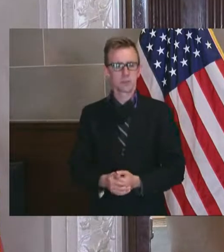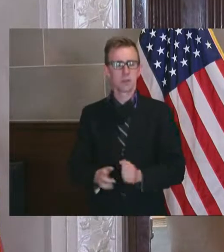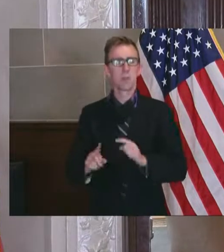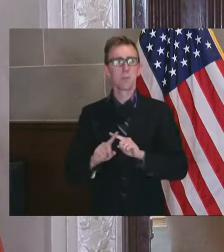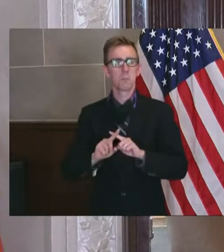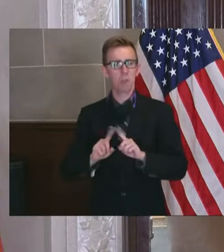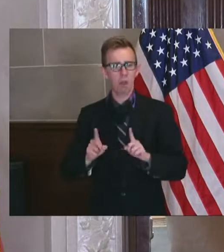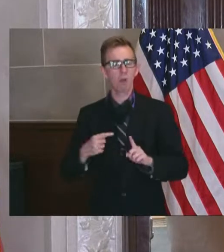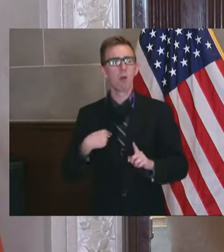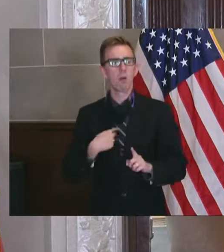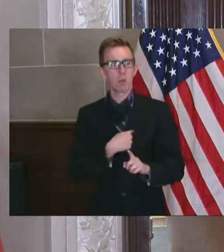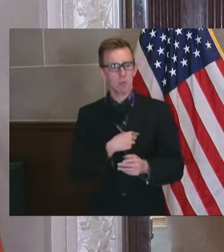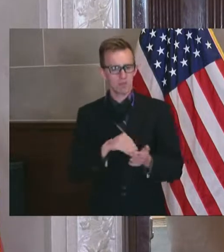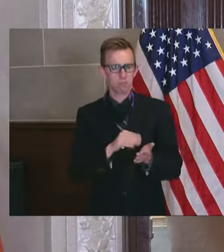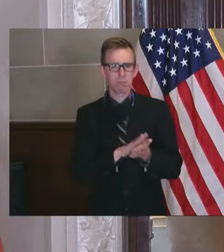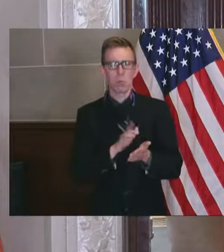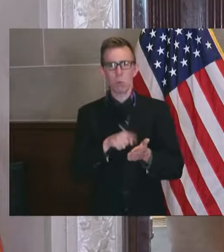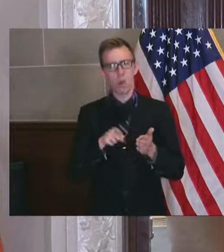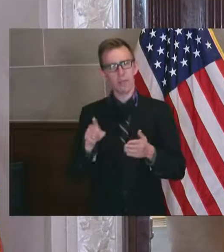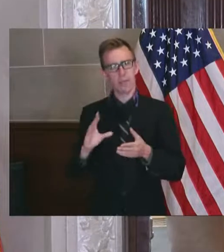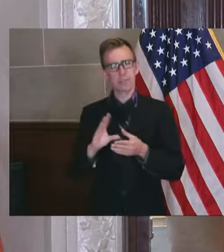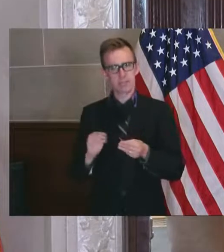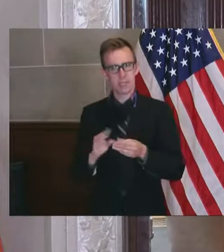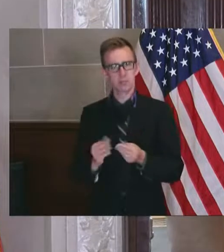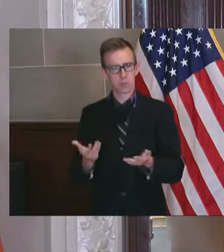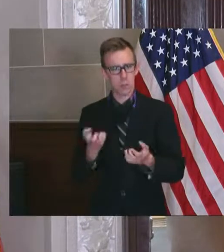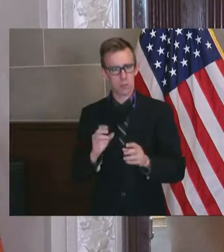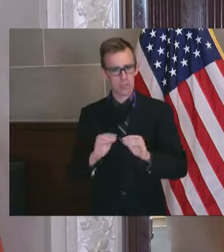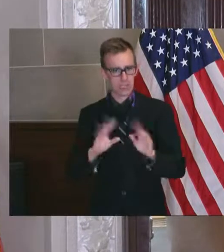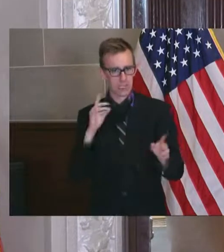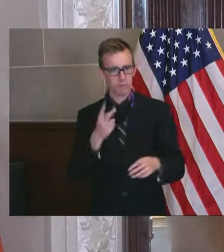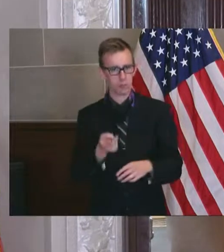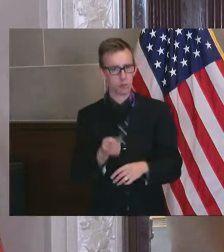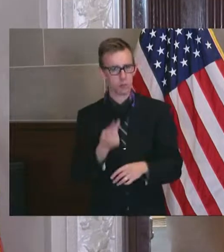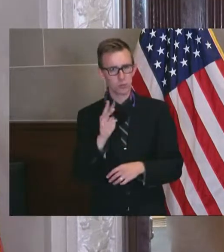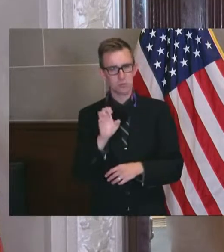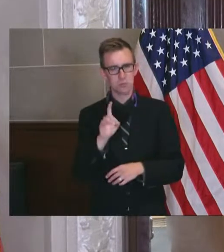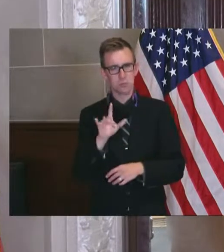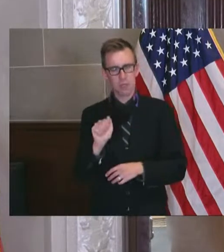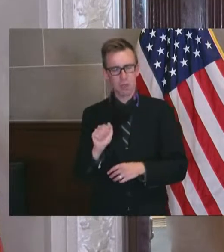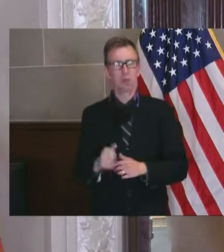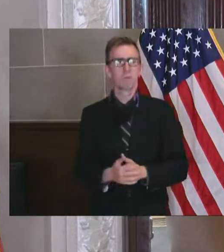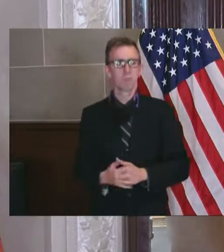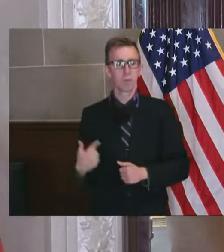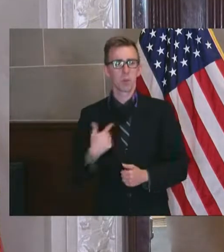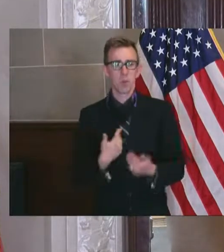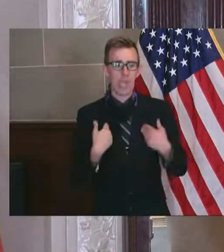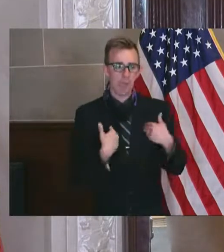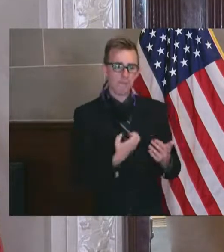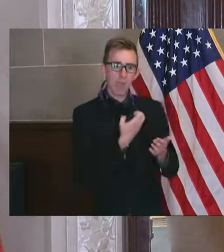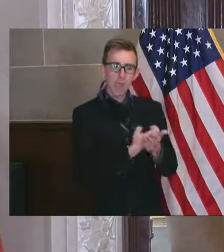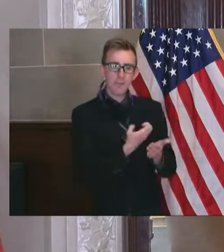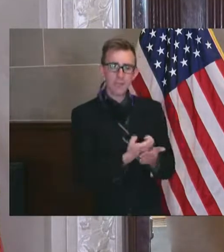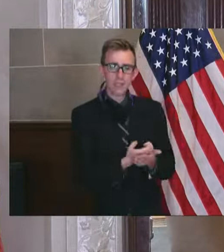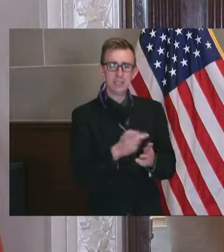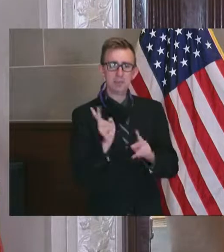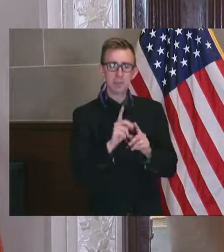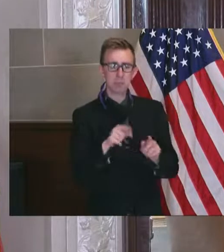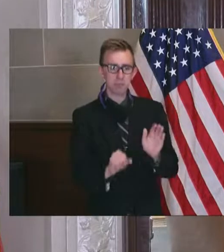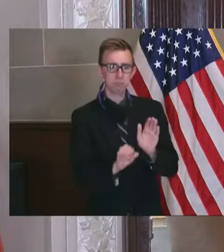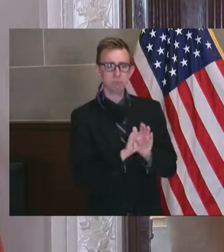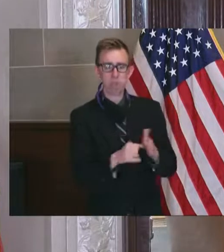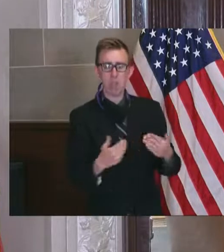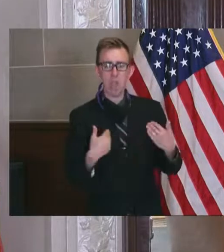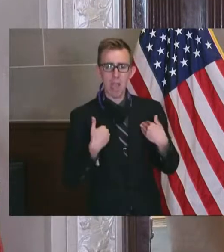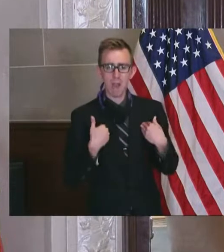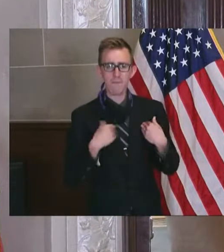we put down what they say. So let me just be real clear for two media outlets here. We have no evidence that people were positive on